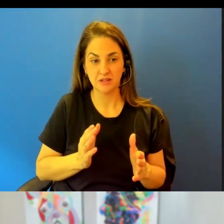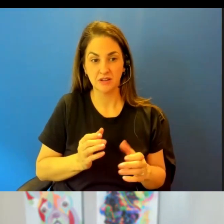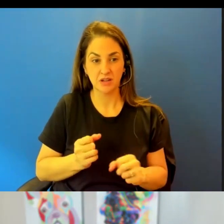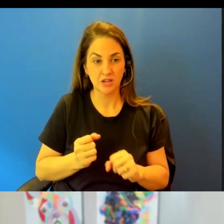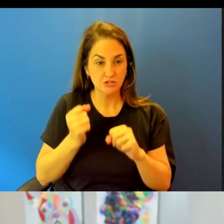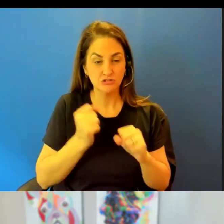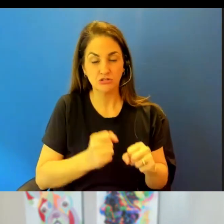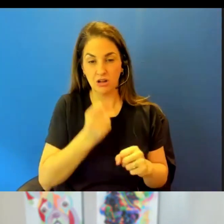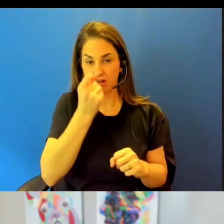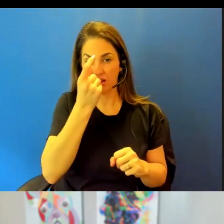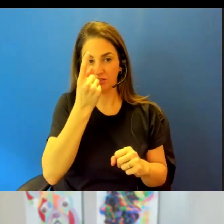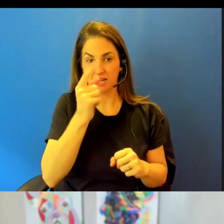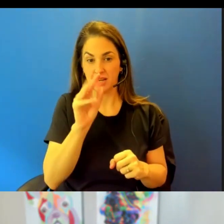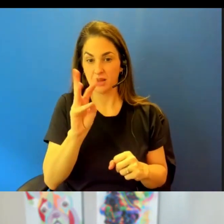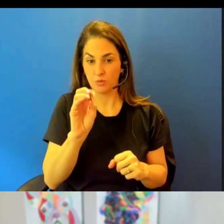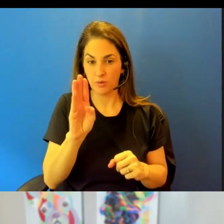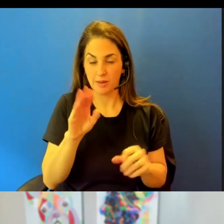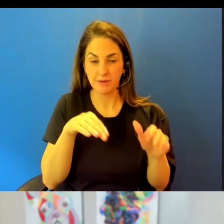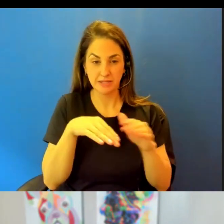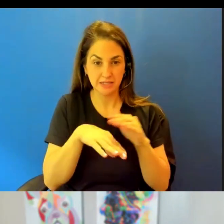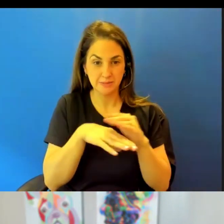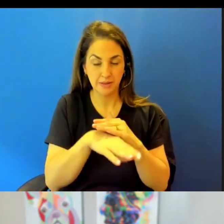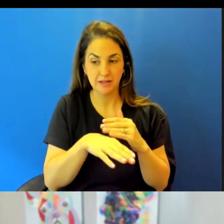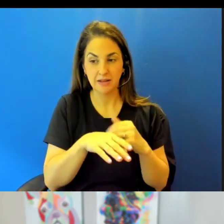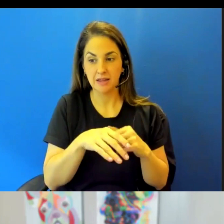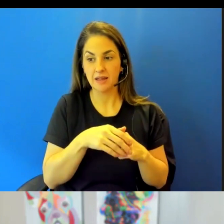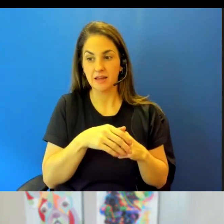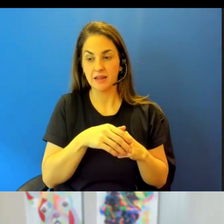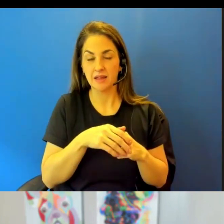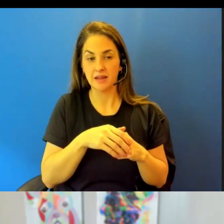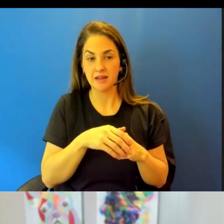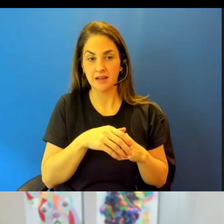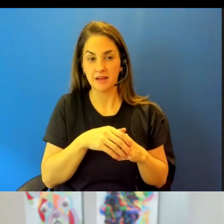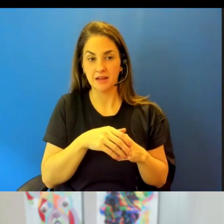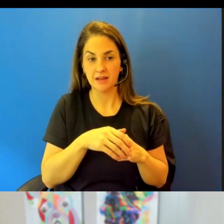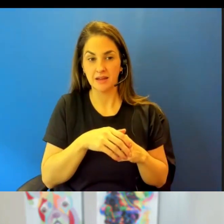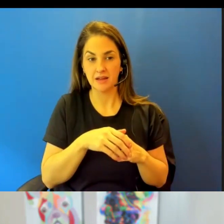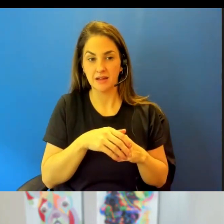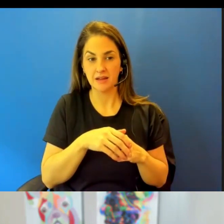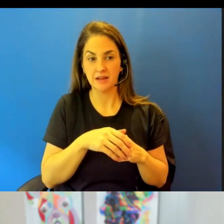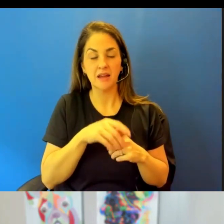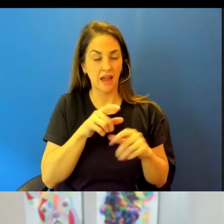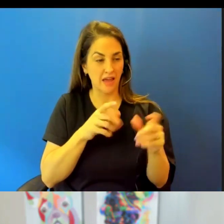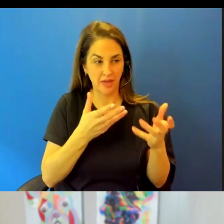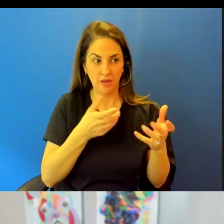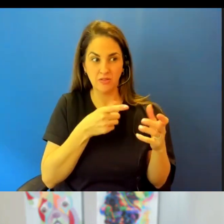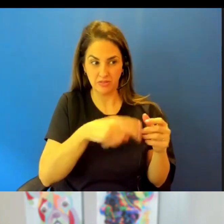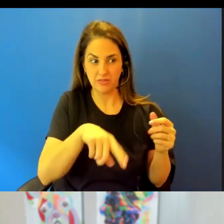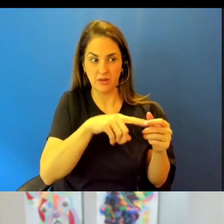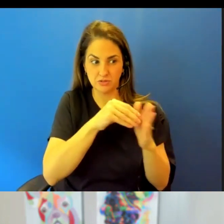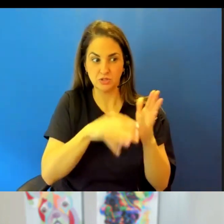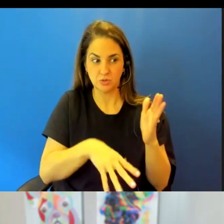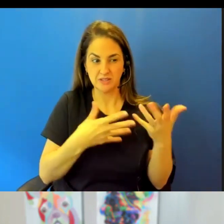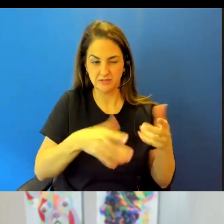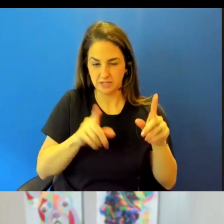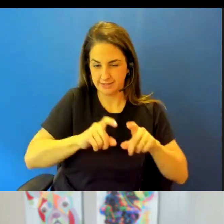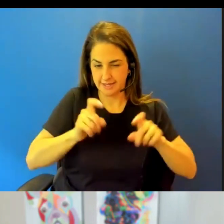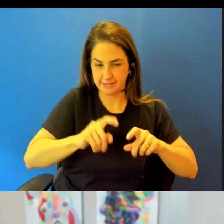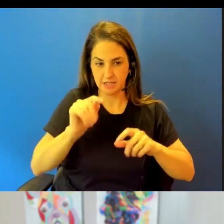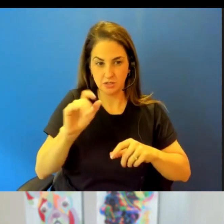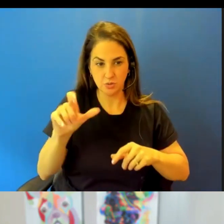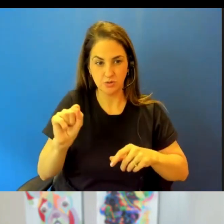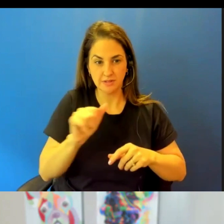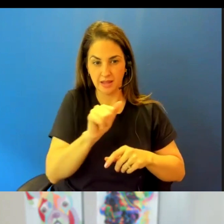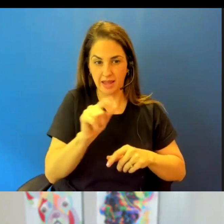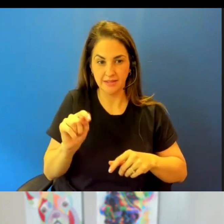strong understanding of web accessibility that have been diving into testing those tools with assistive technology for their